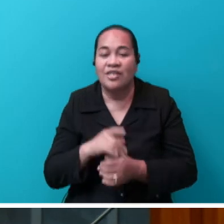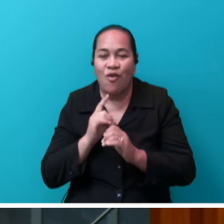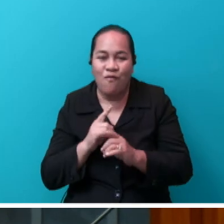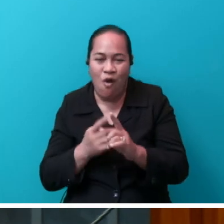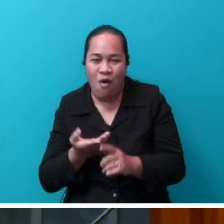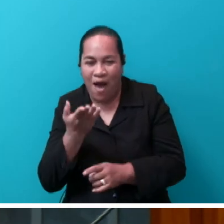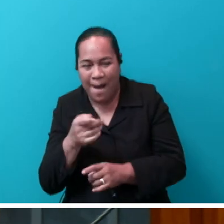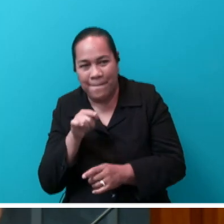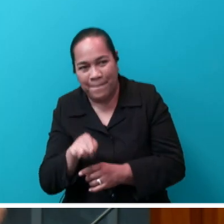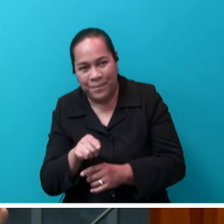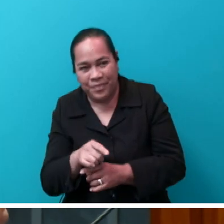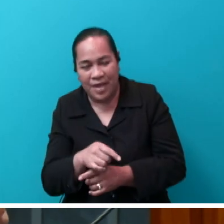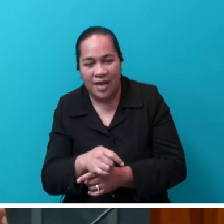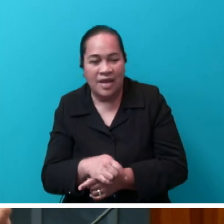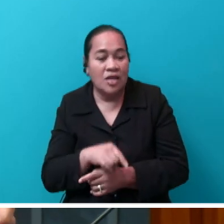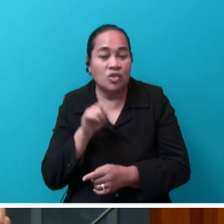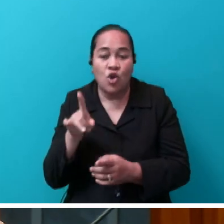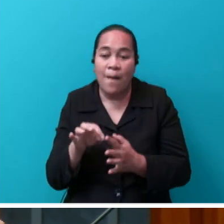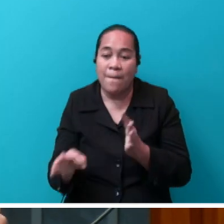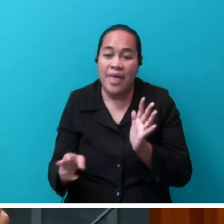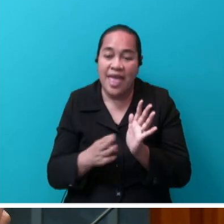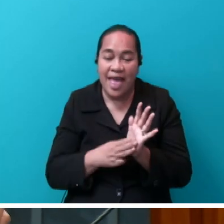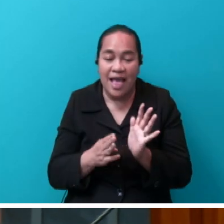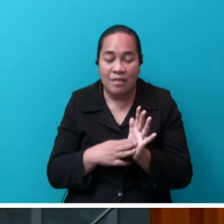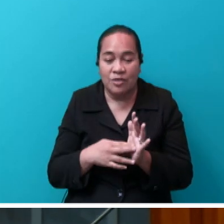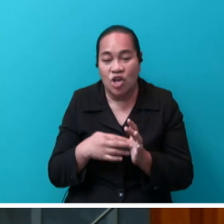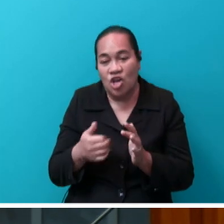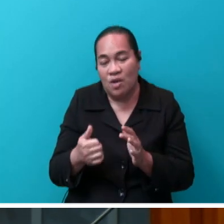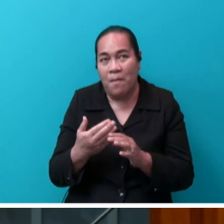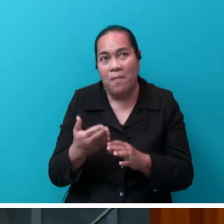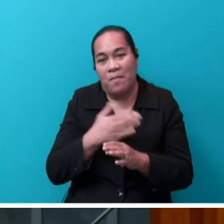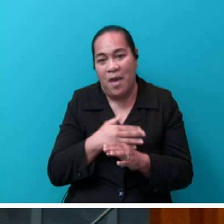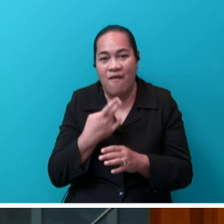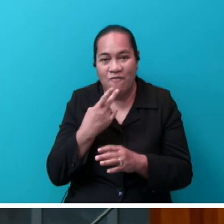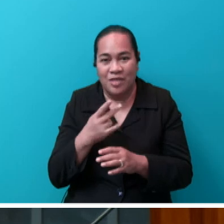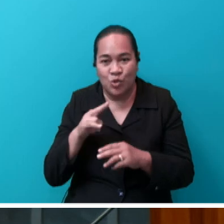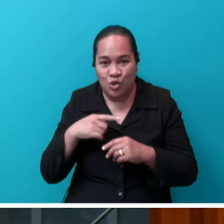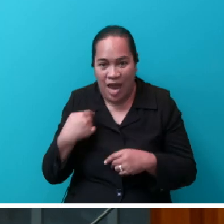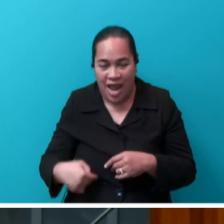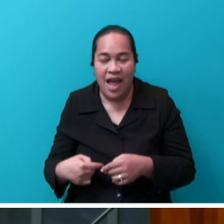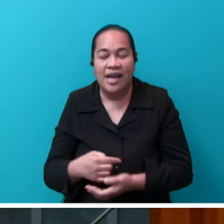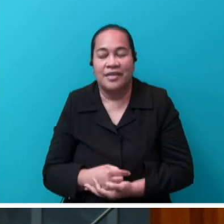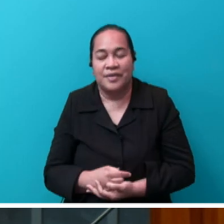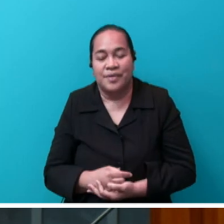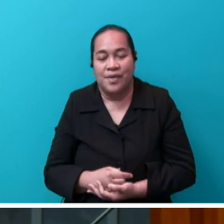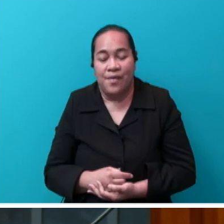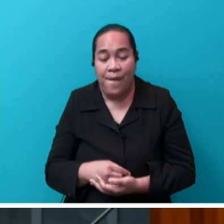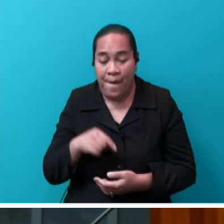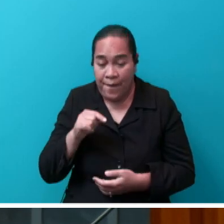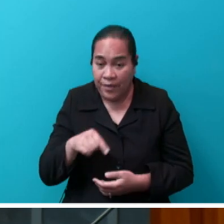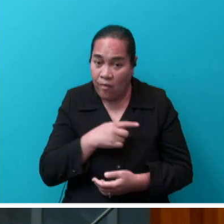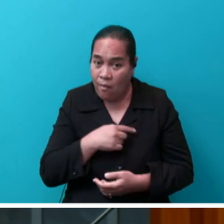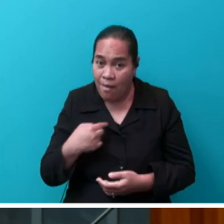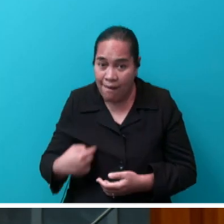to the Honorable Prime Minister's earlier visit to China. Mr. Speaker, sir, the People's Republic